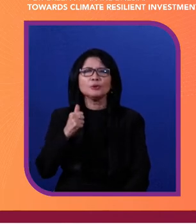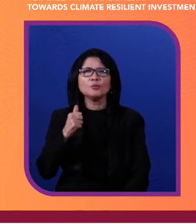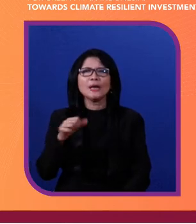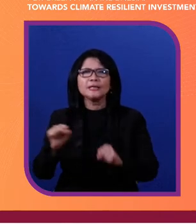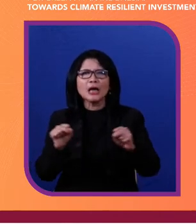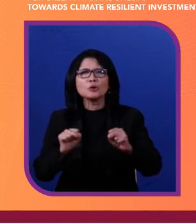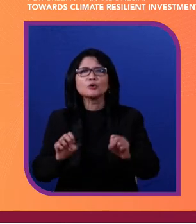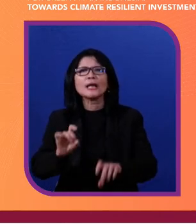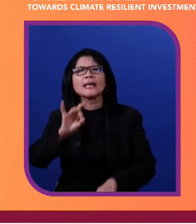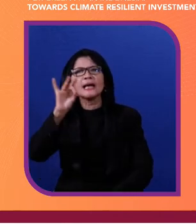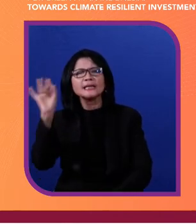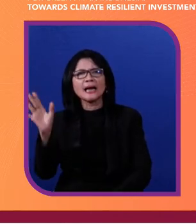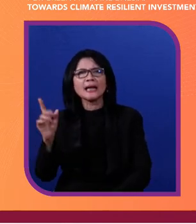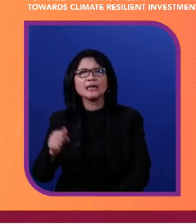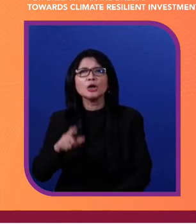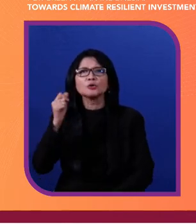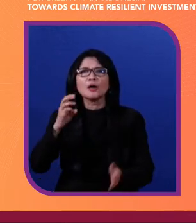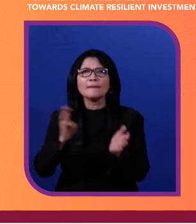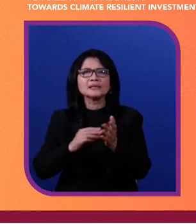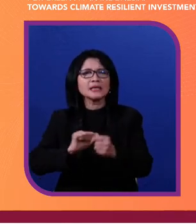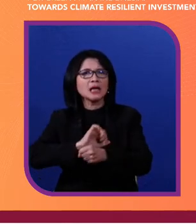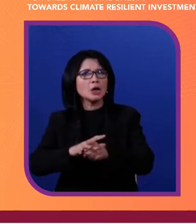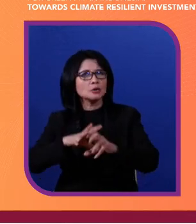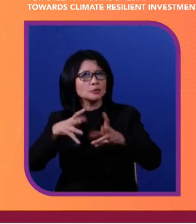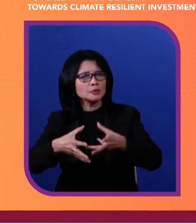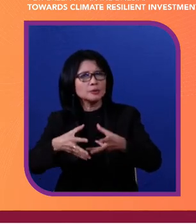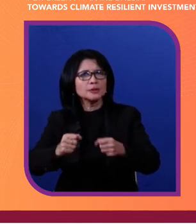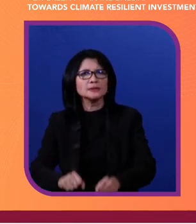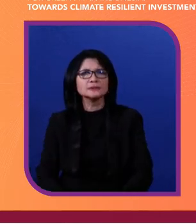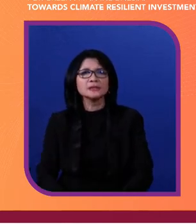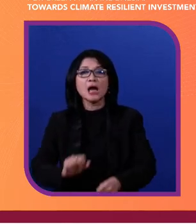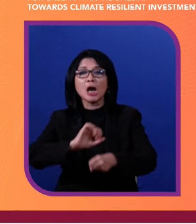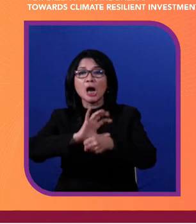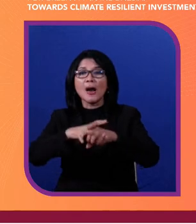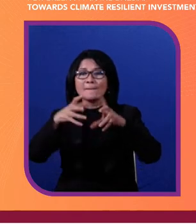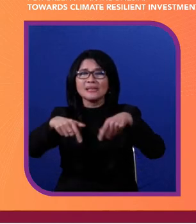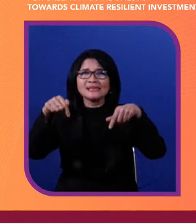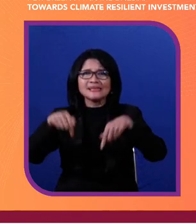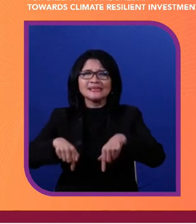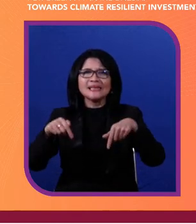because it would be ekonomi